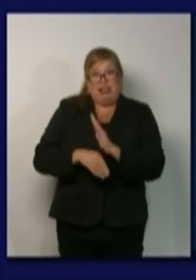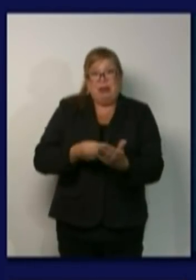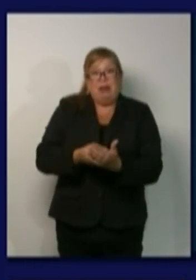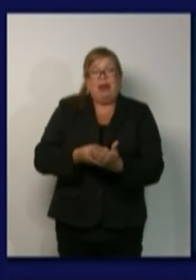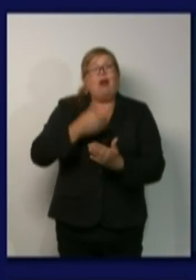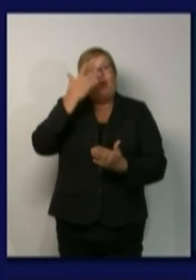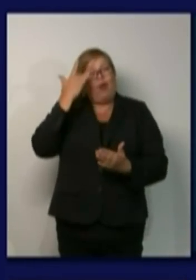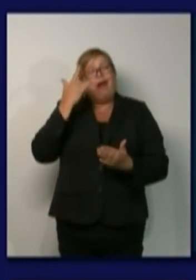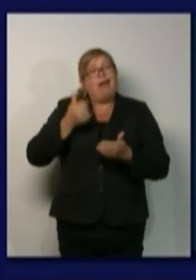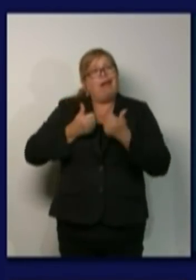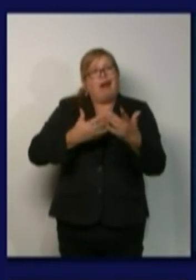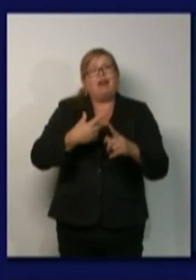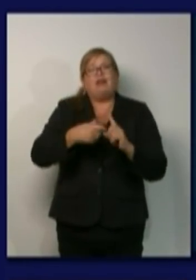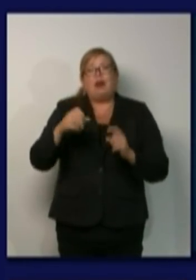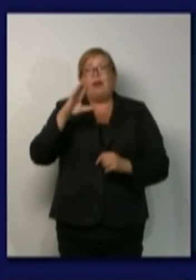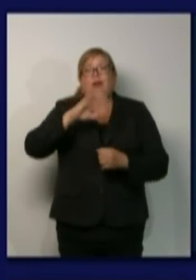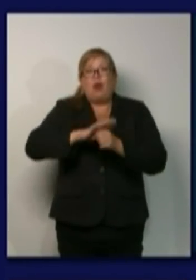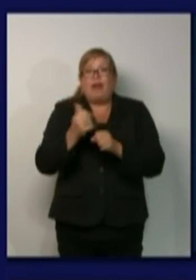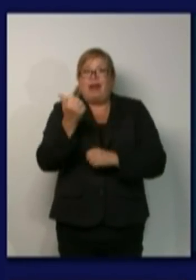of COVID-19,